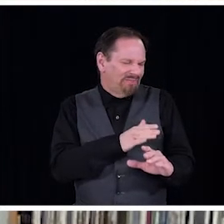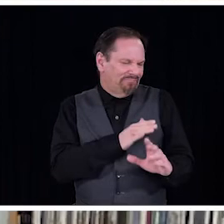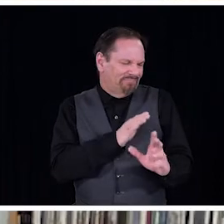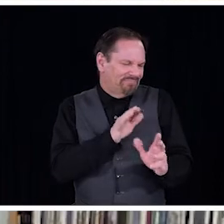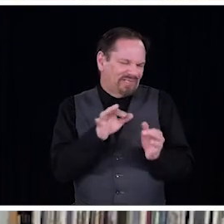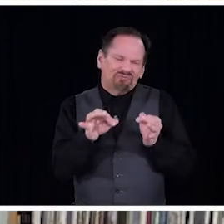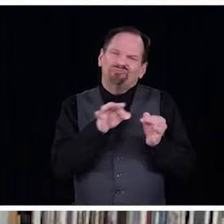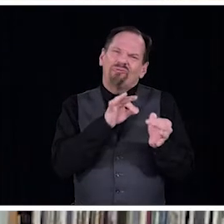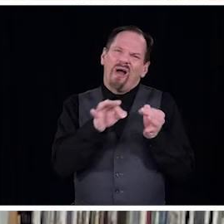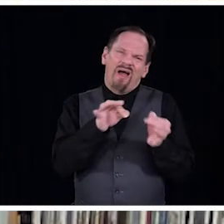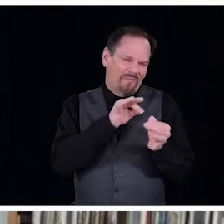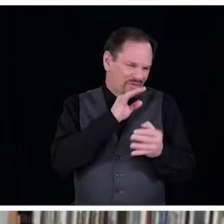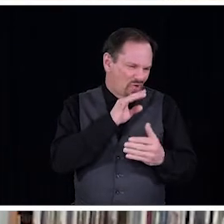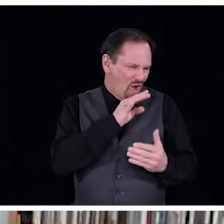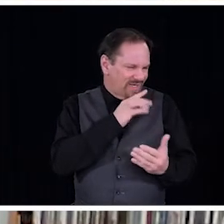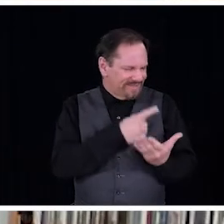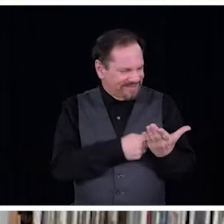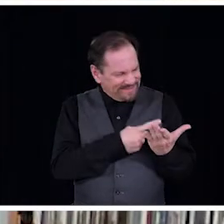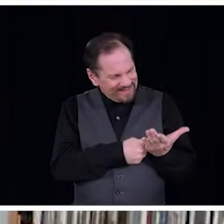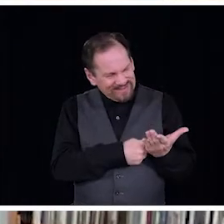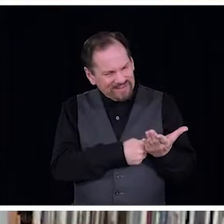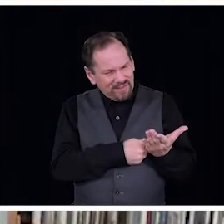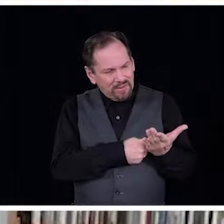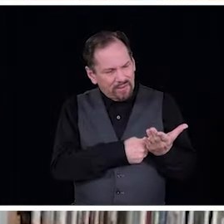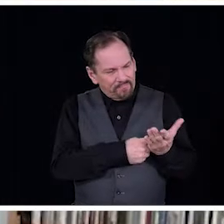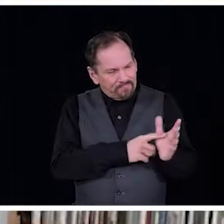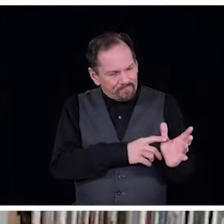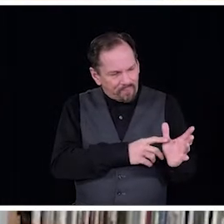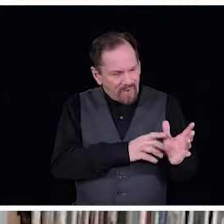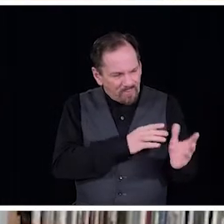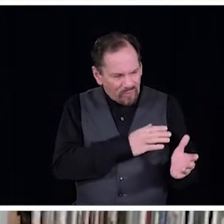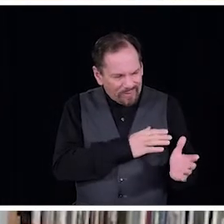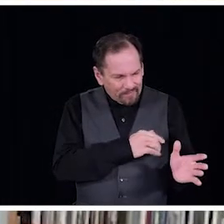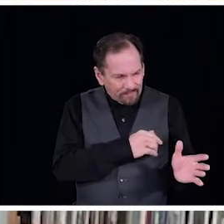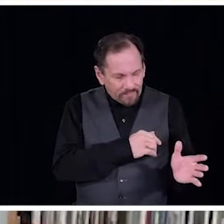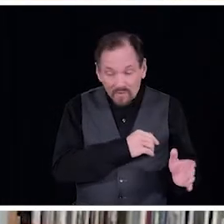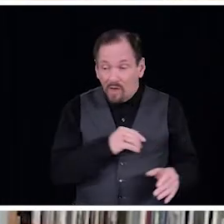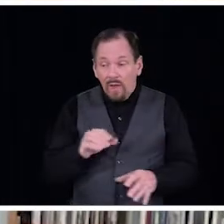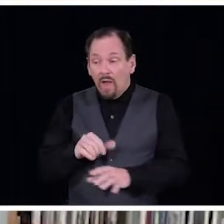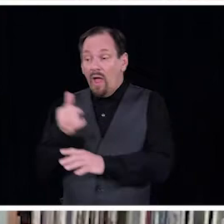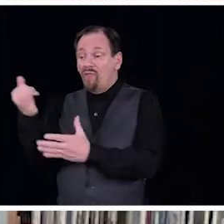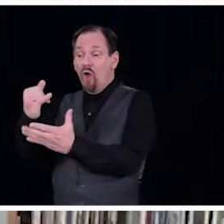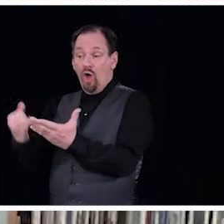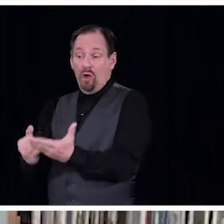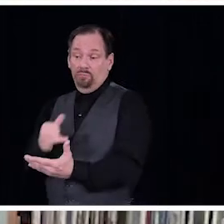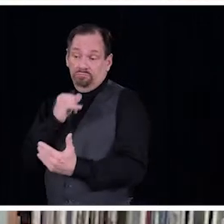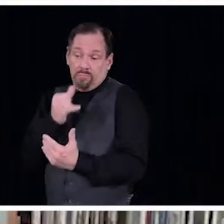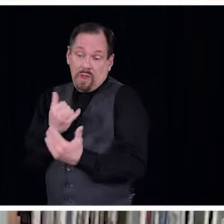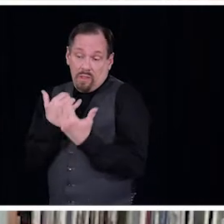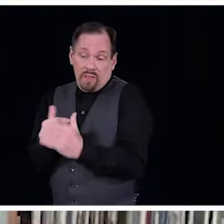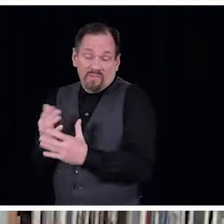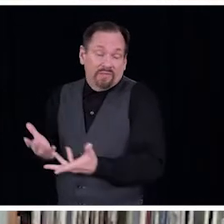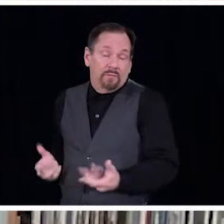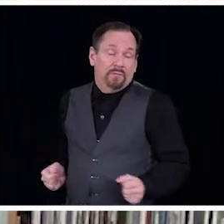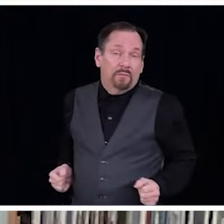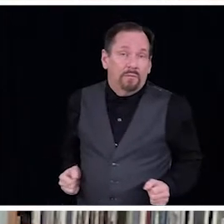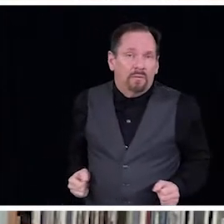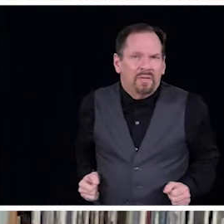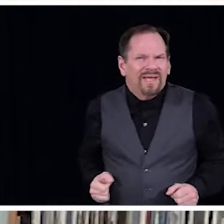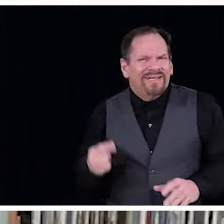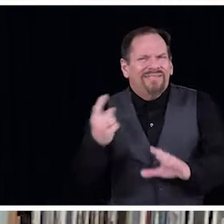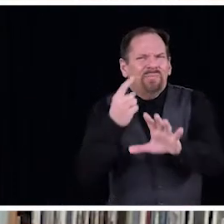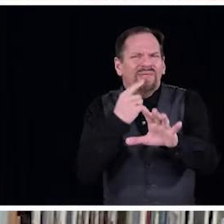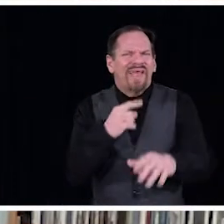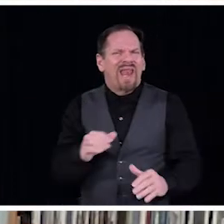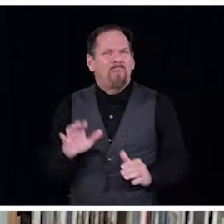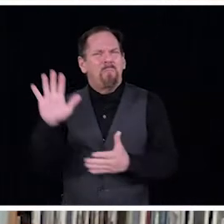so often talked about. Other art forms tend not to be treated in the same terms. If someone were to ask you, how does